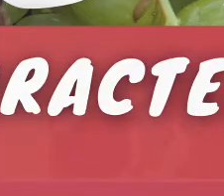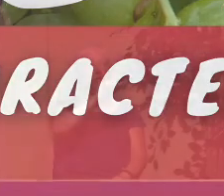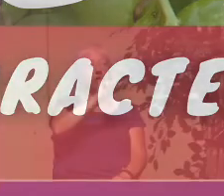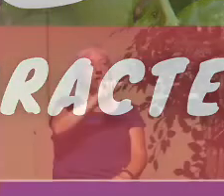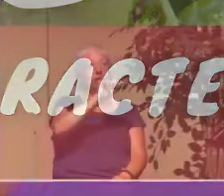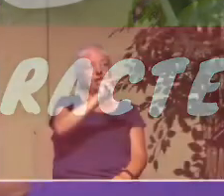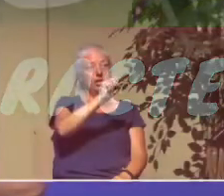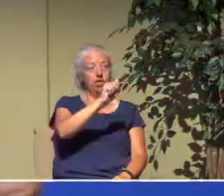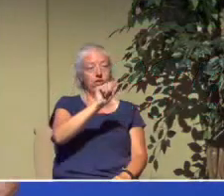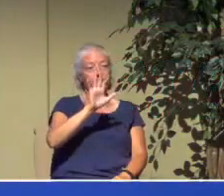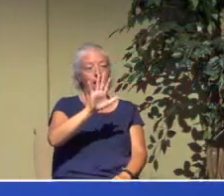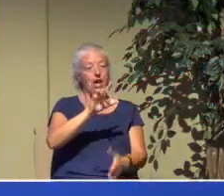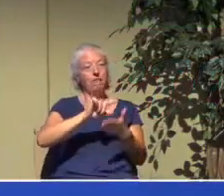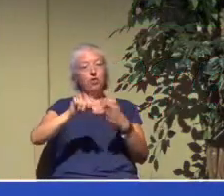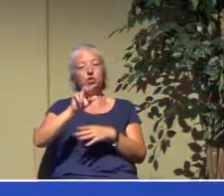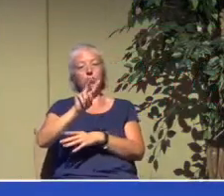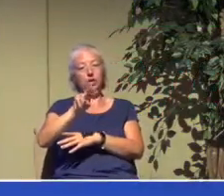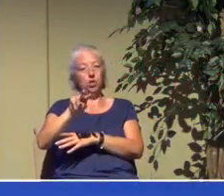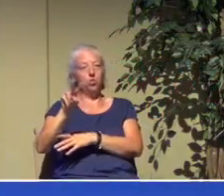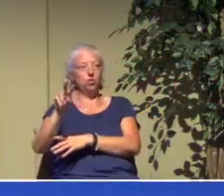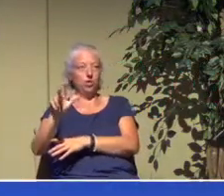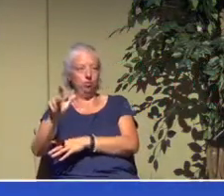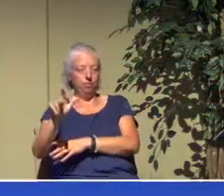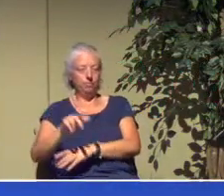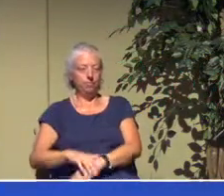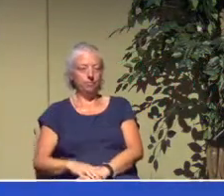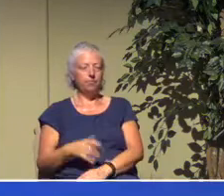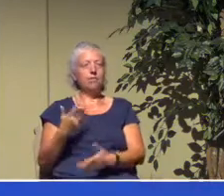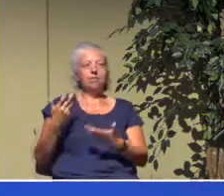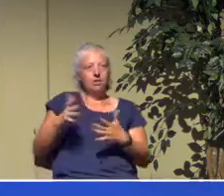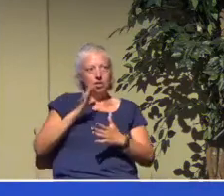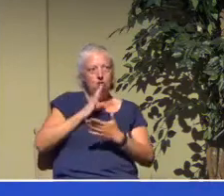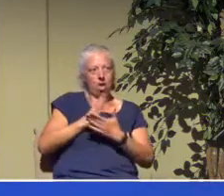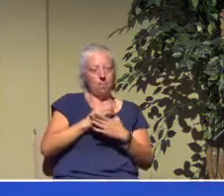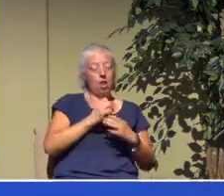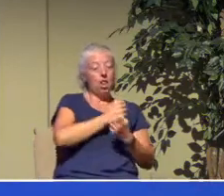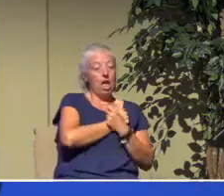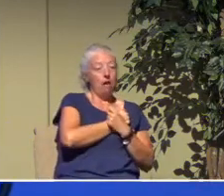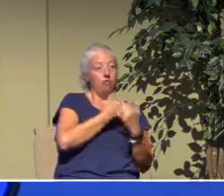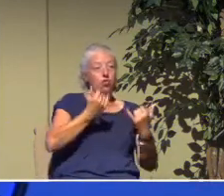and 23. And so we've talked about love, joy, and peace,